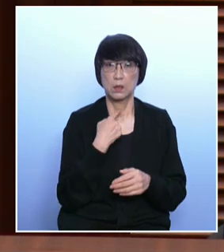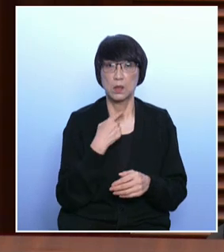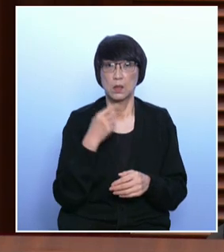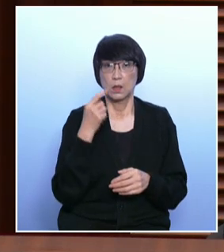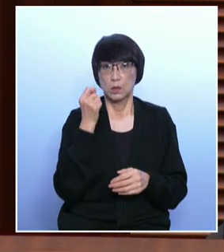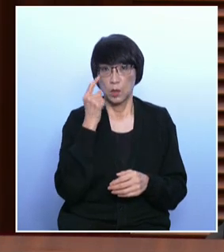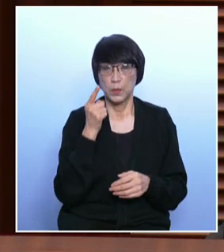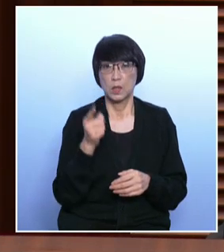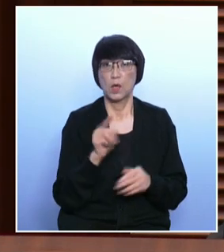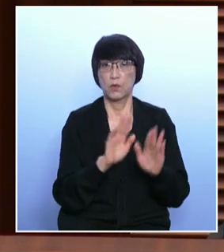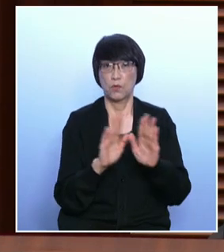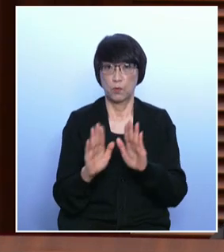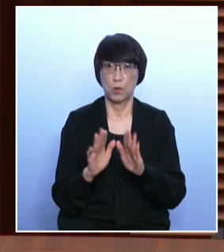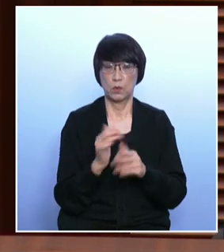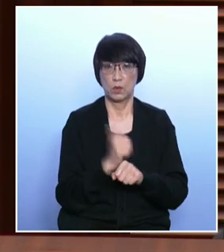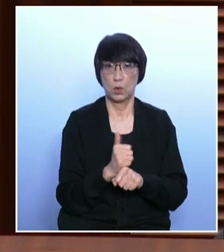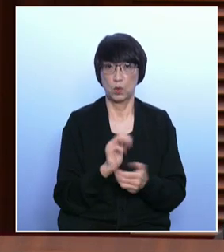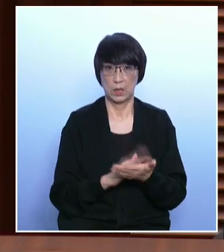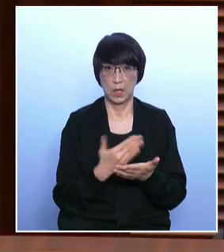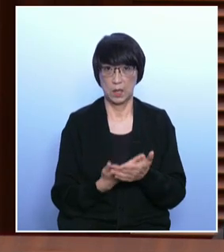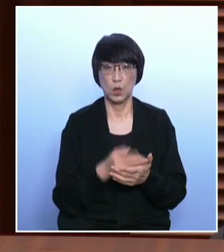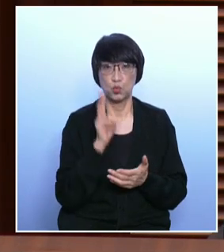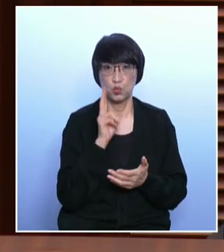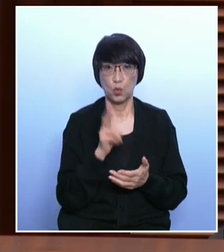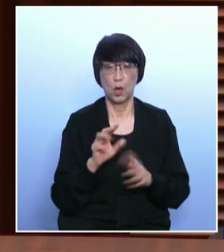to these mobile clinics.